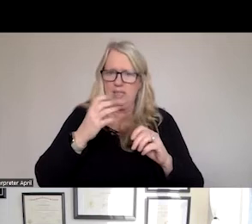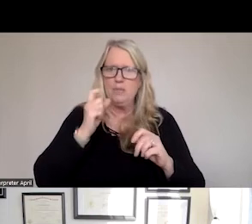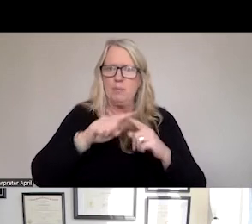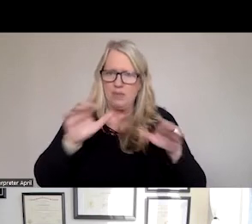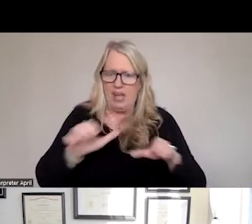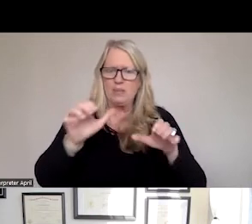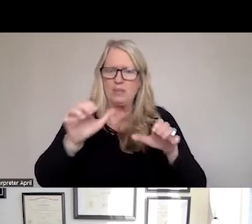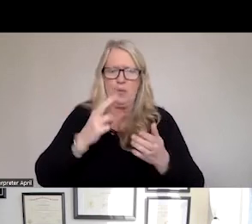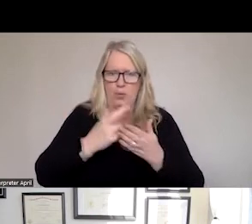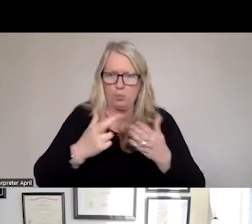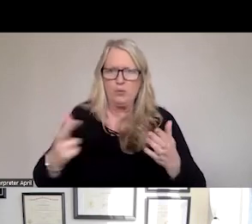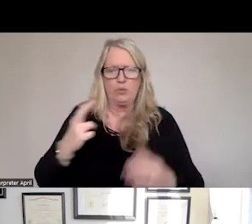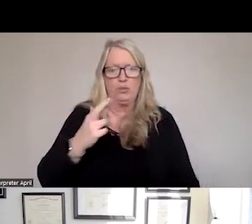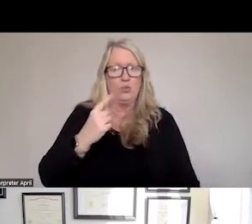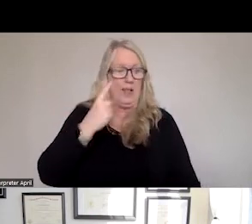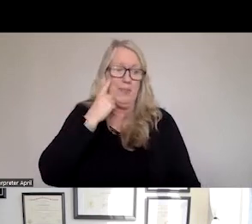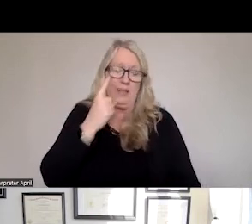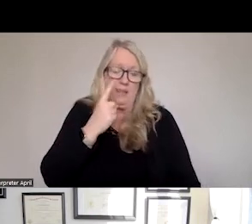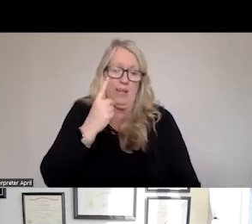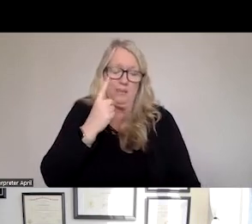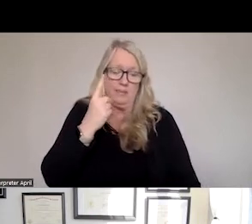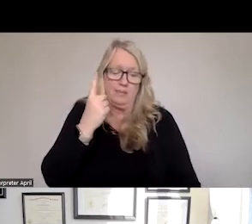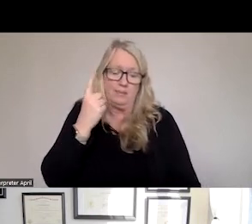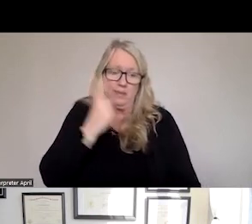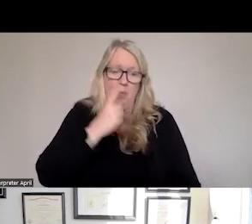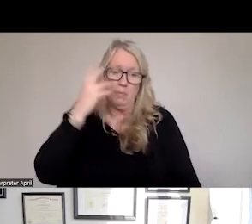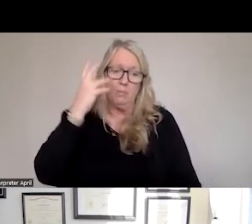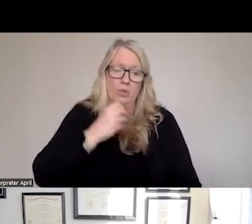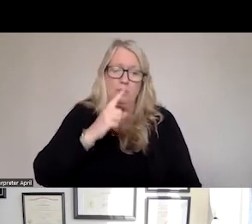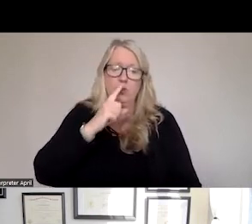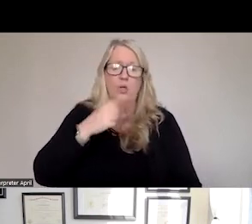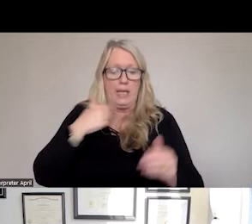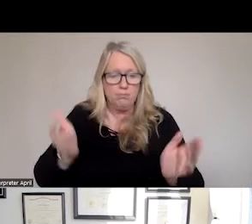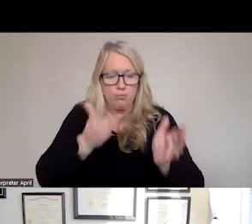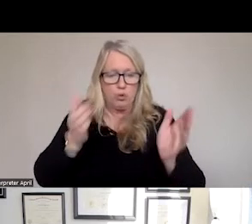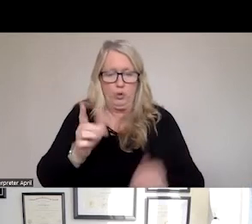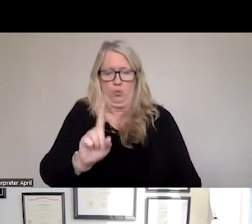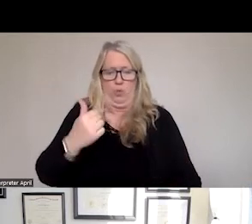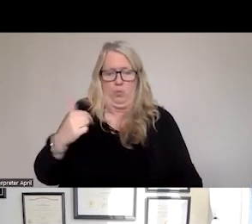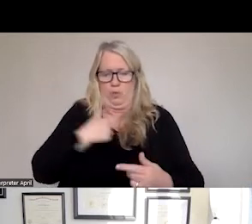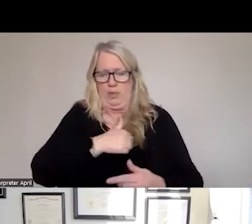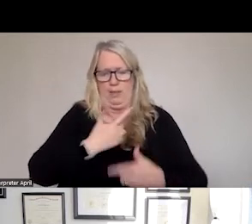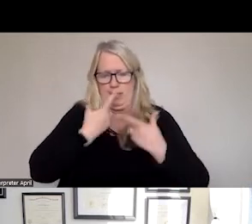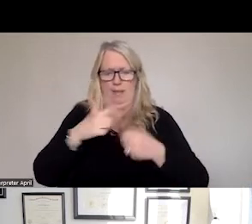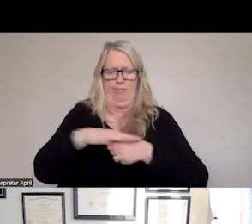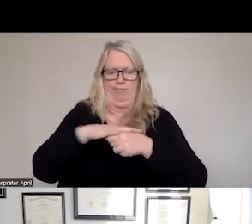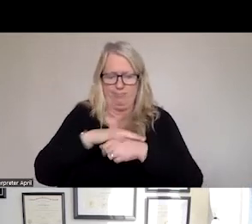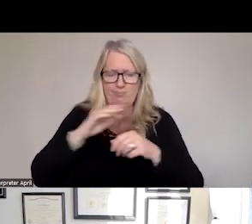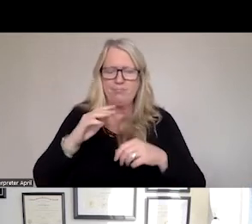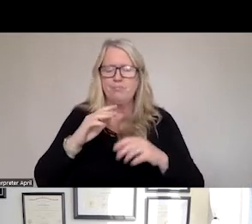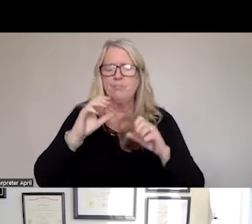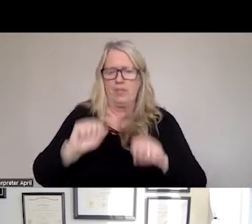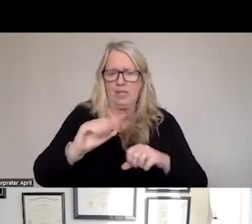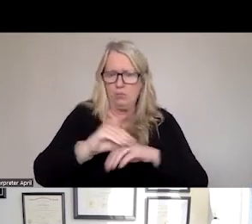resources, I think that's something that we should encourage wherever we can. The second point is that the